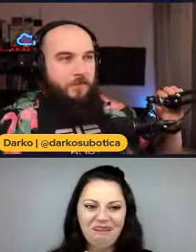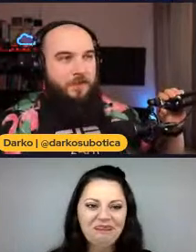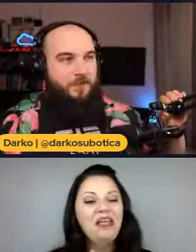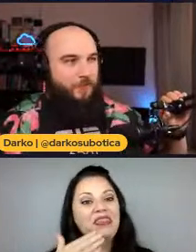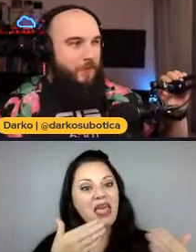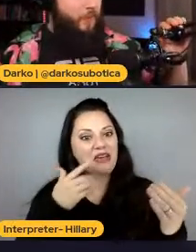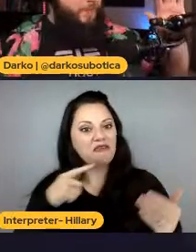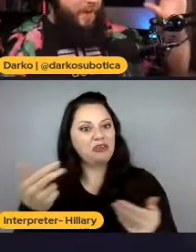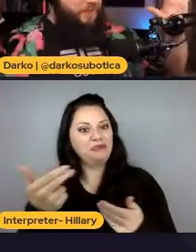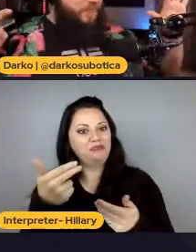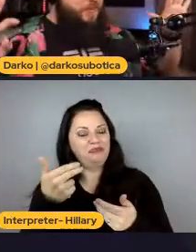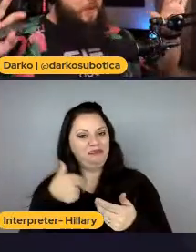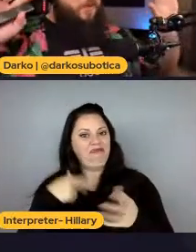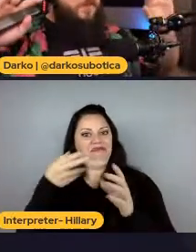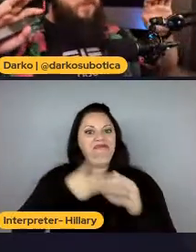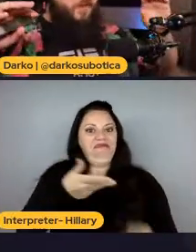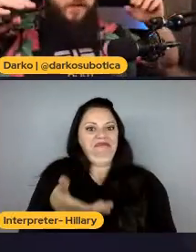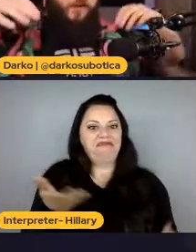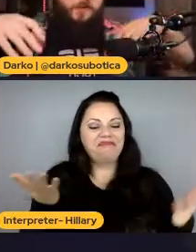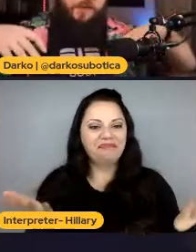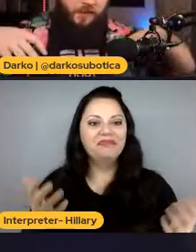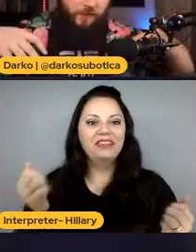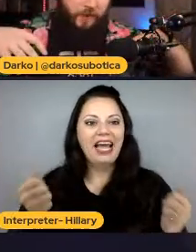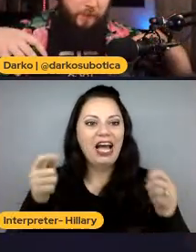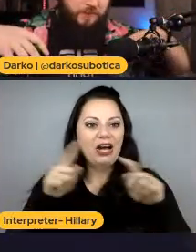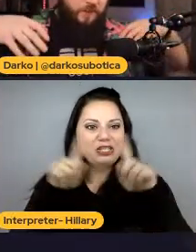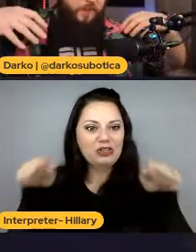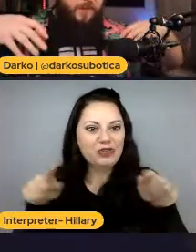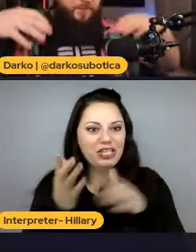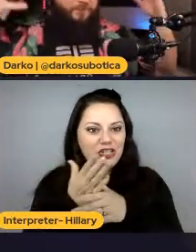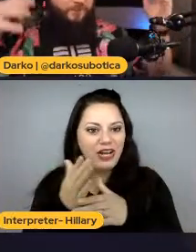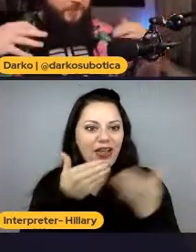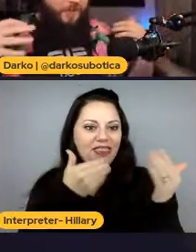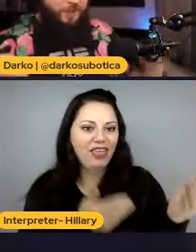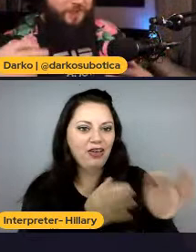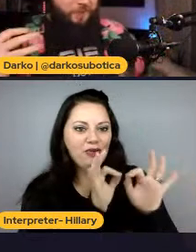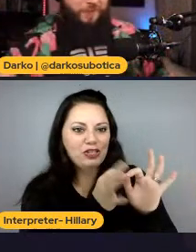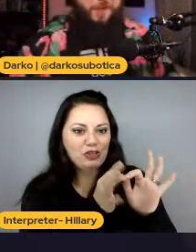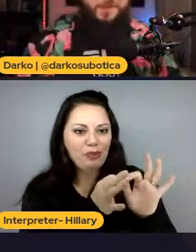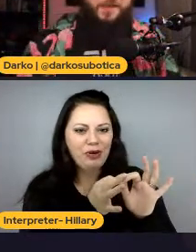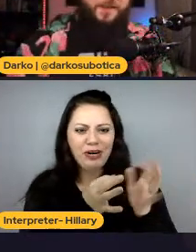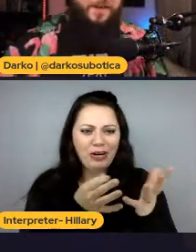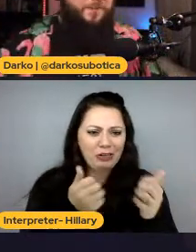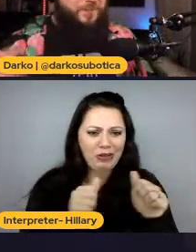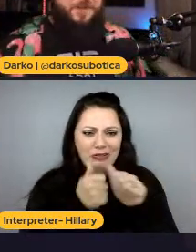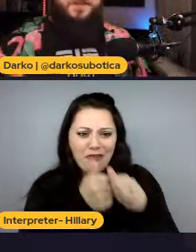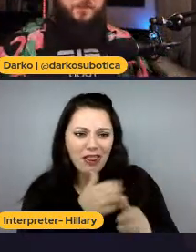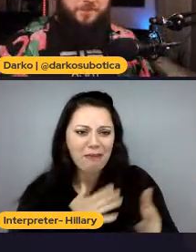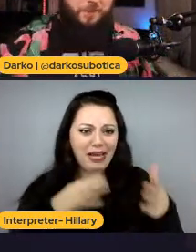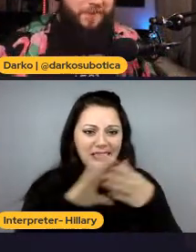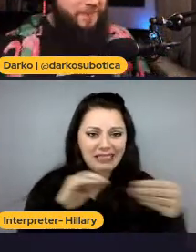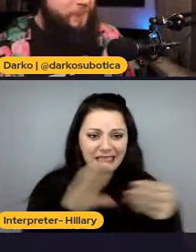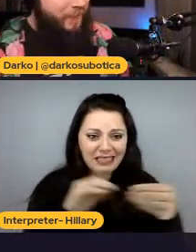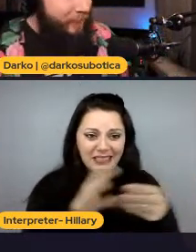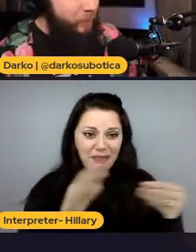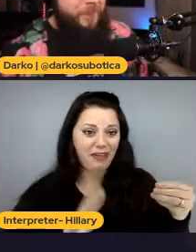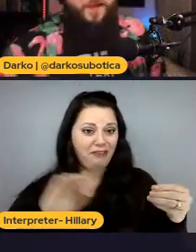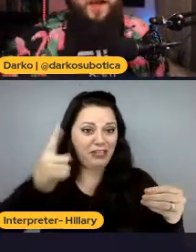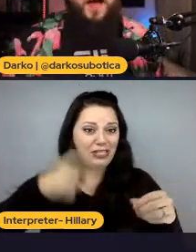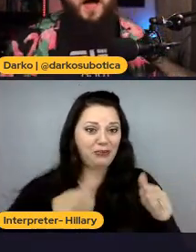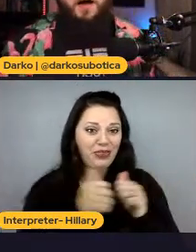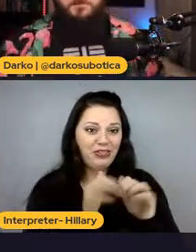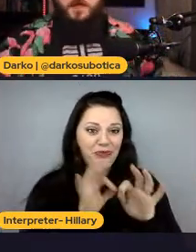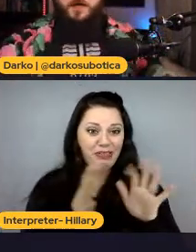kick off. So we managed the screen share. First of all, Hillary, thank you very much for trying to interpret what I say. This is a first for me, so thank